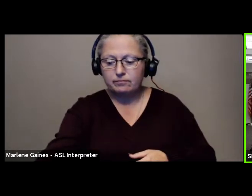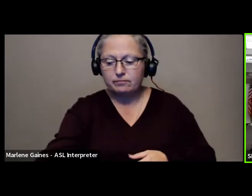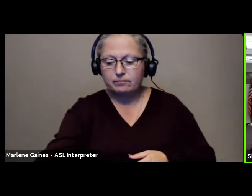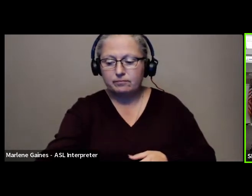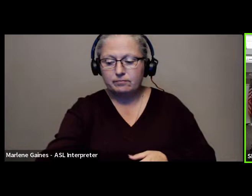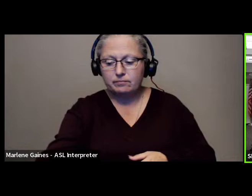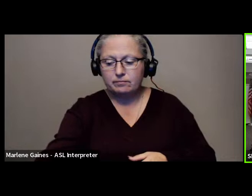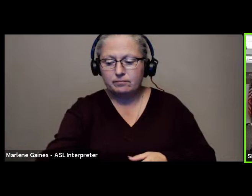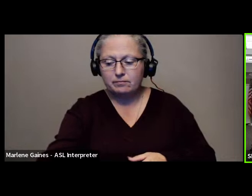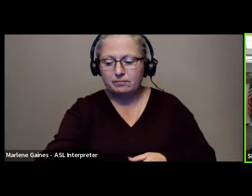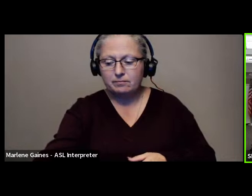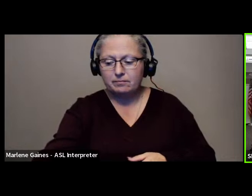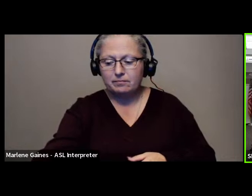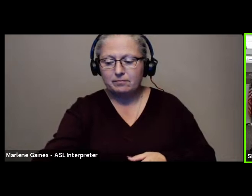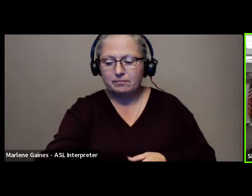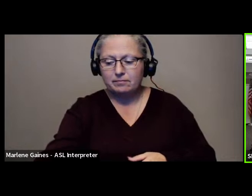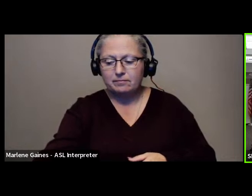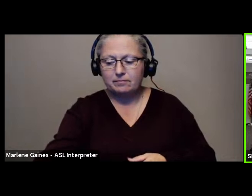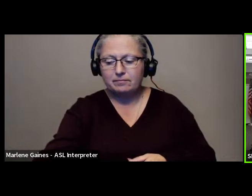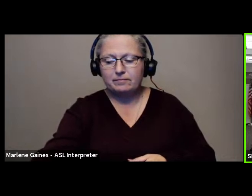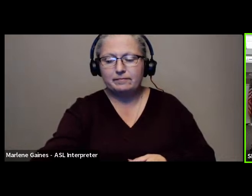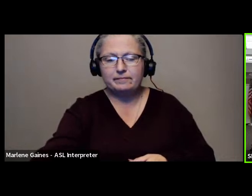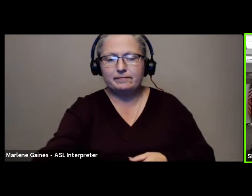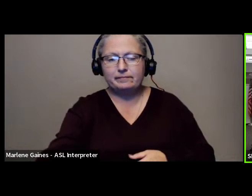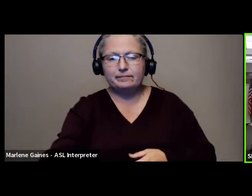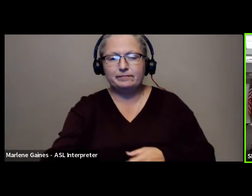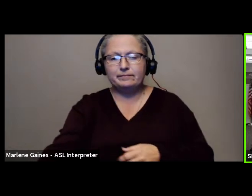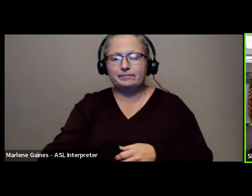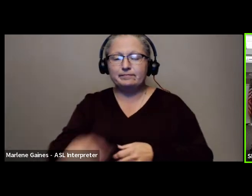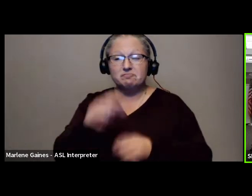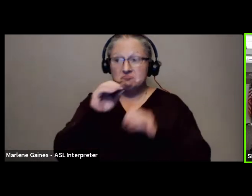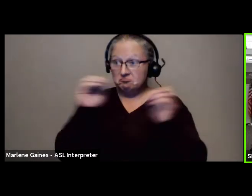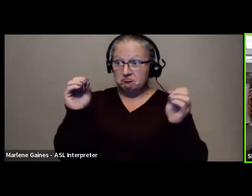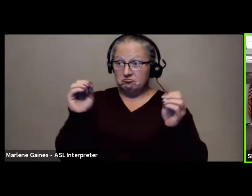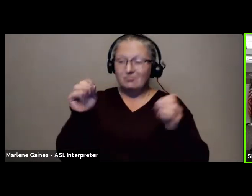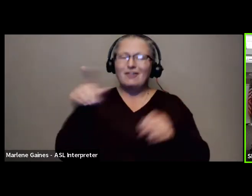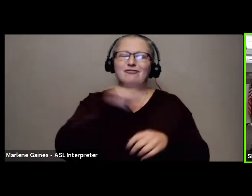Seeing none? Oh, Trustee Chavez, go ahead.